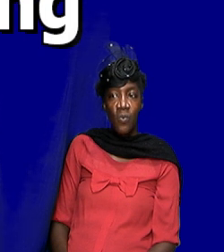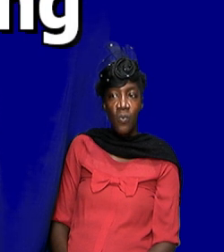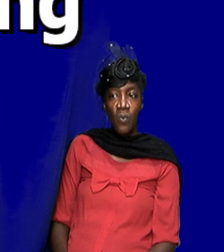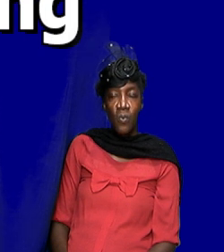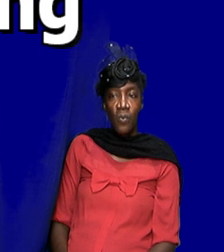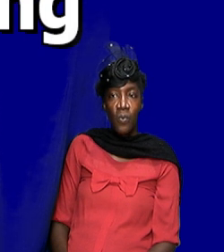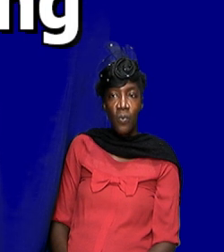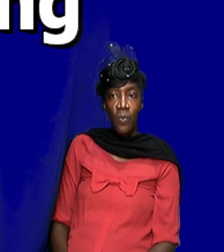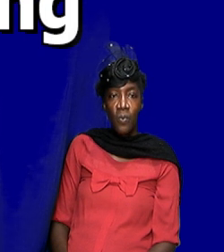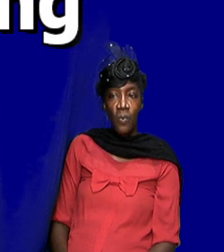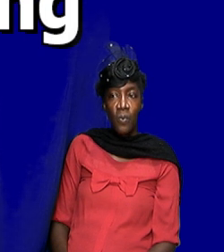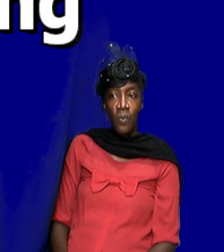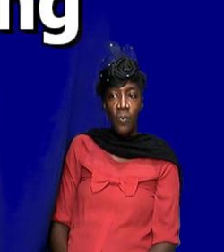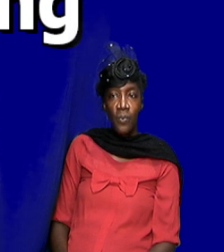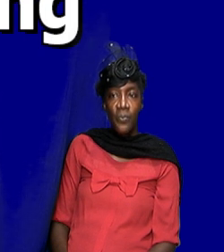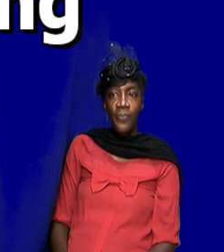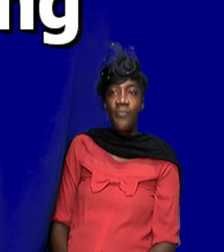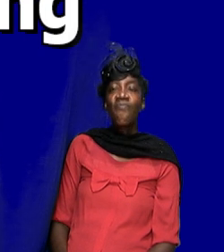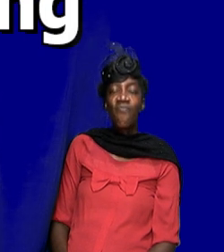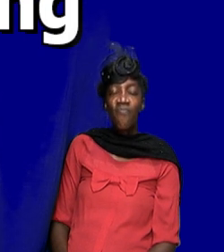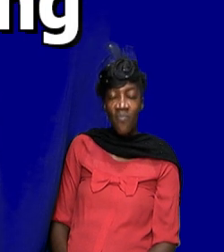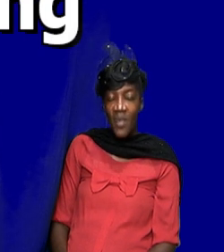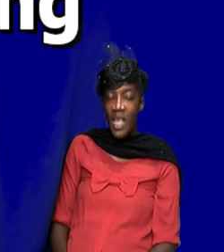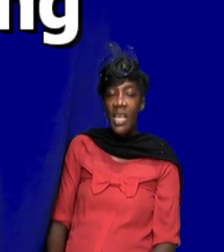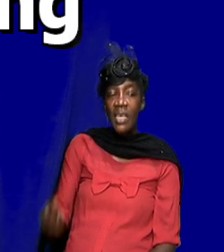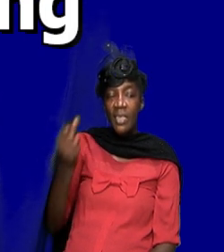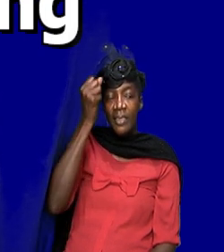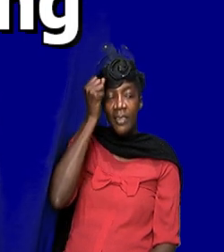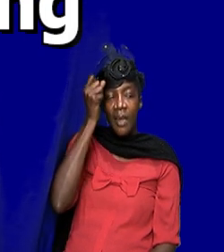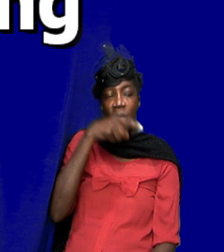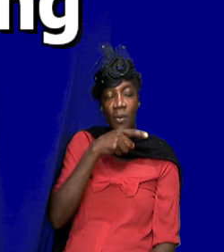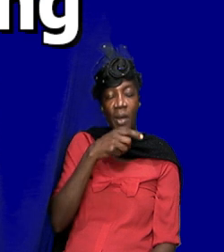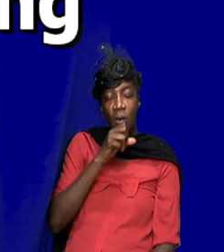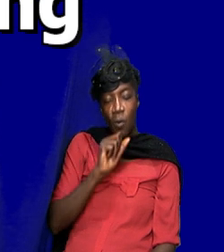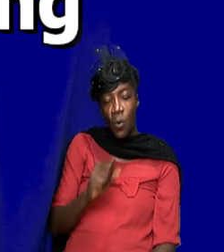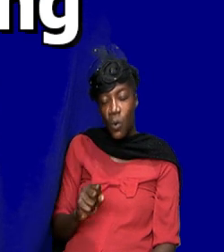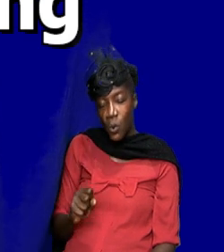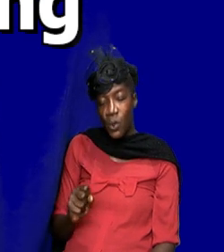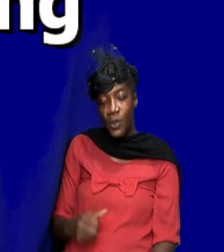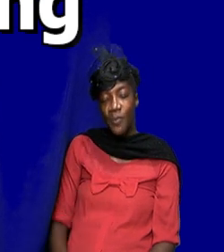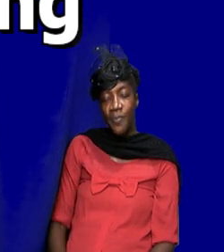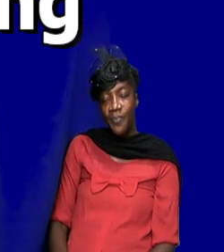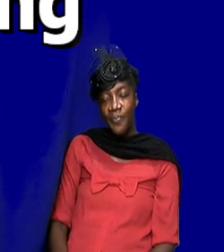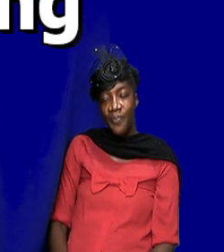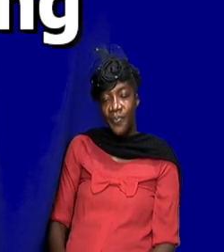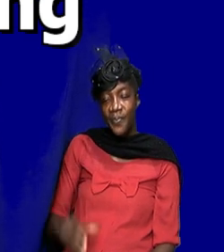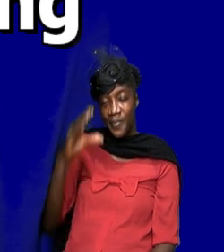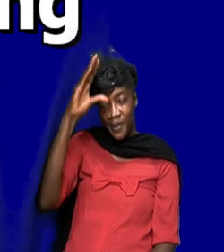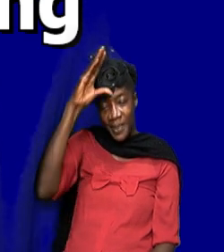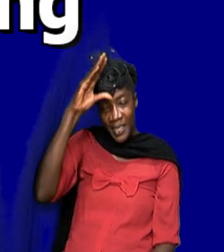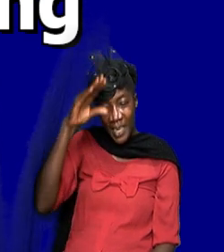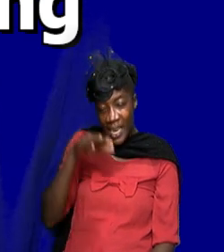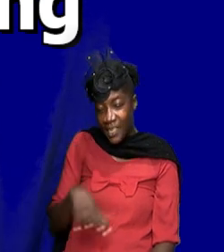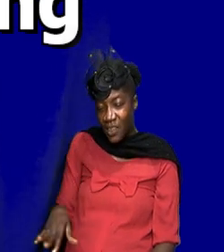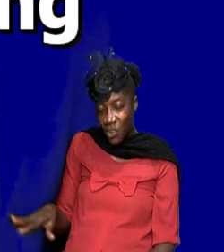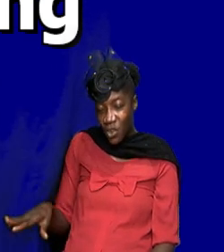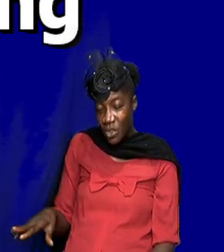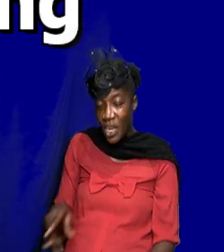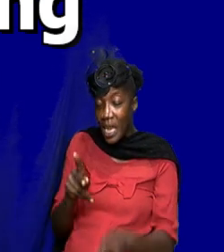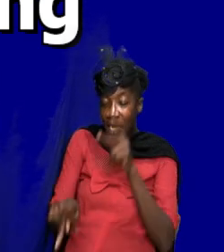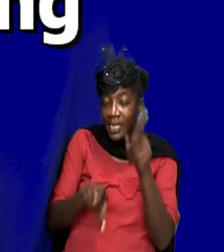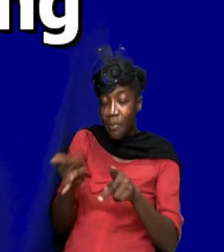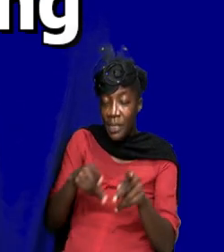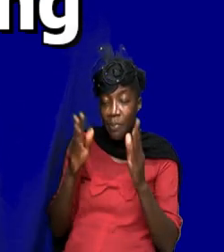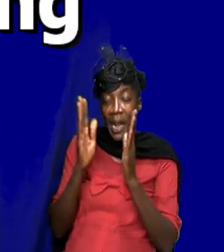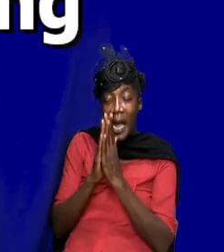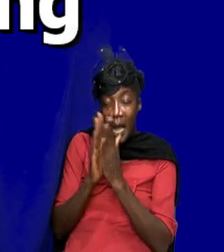Samuel, like we say, was old, and his son took bribes, and the people asked for a king. The Lord